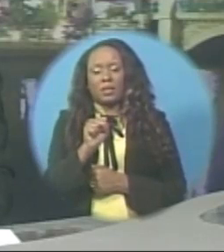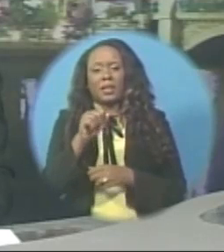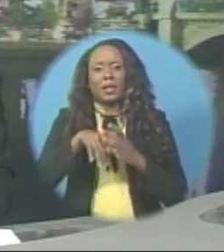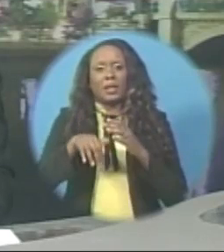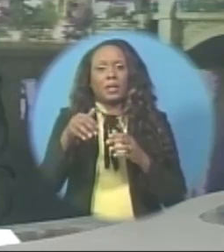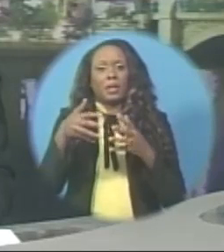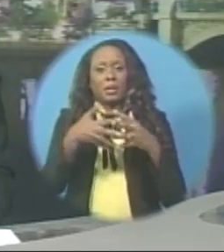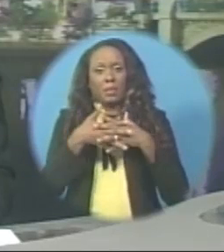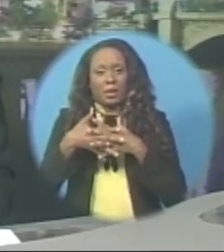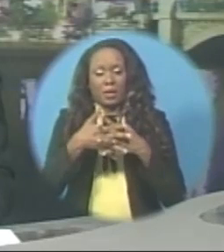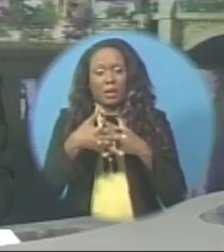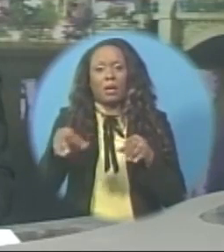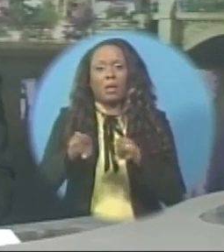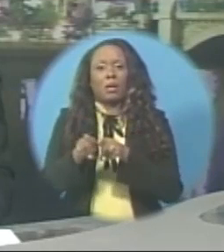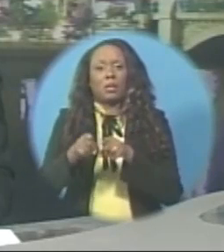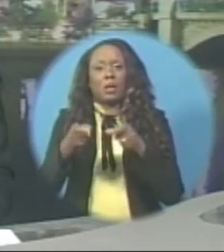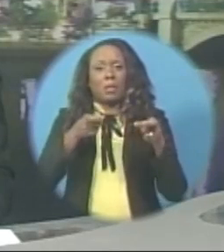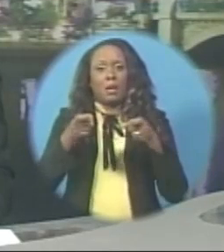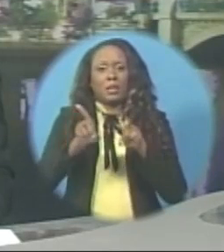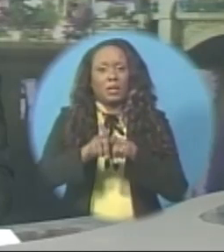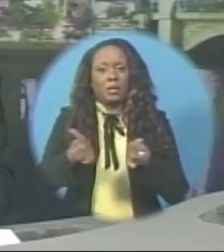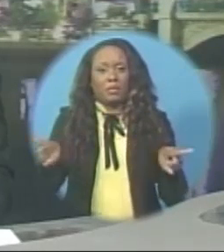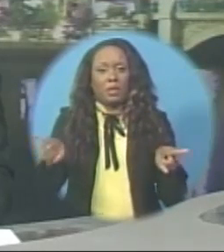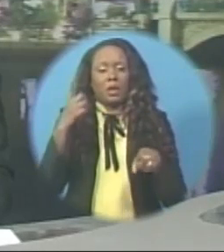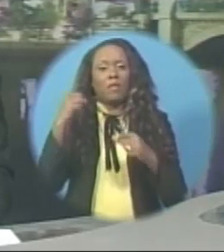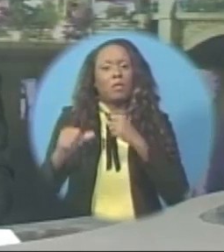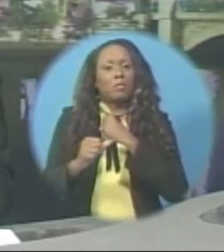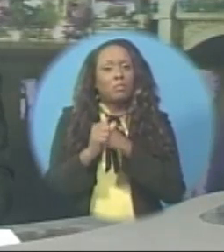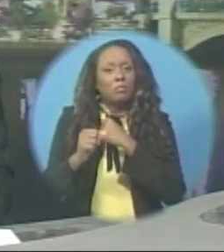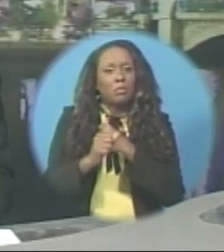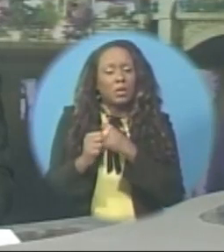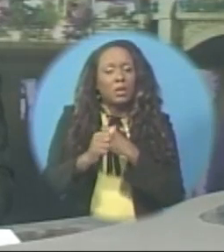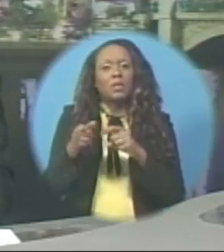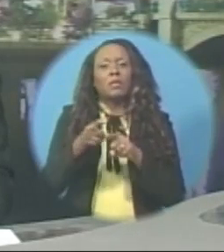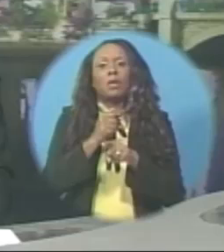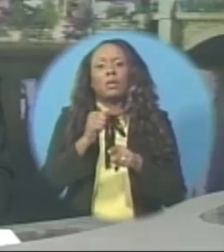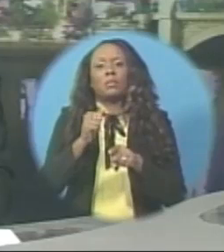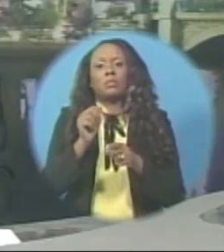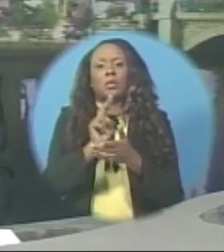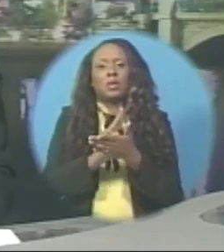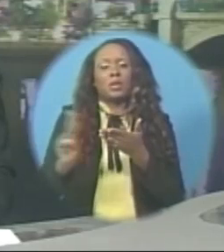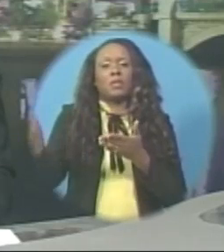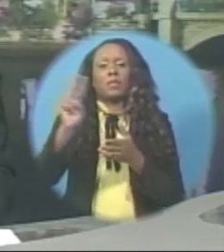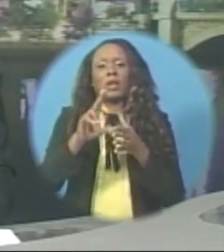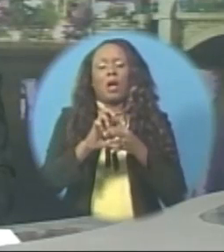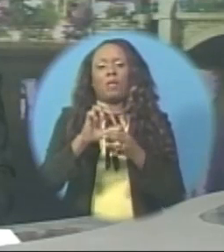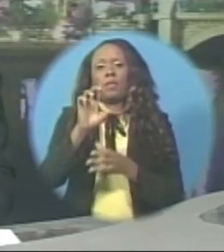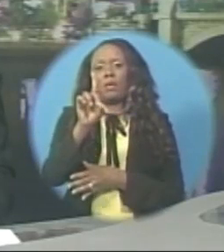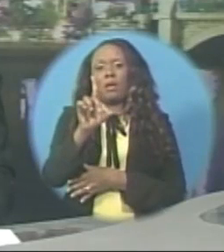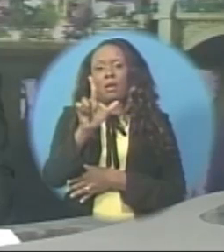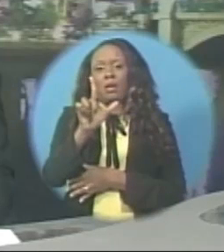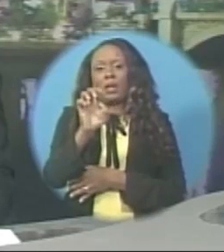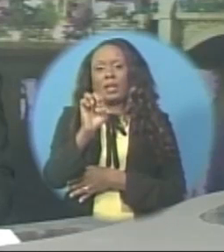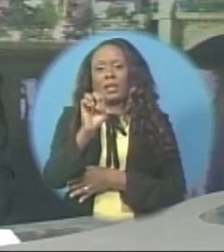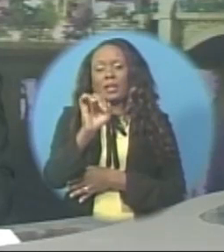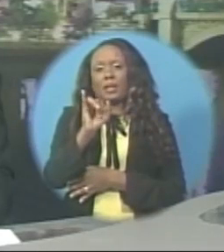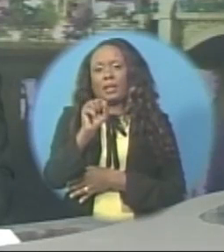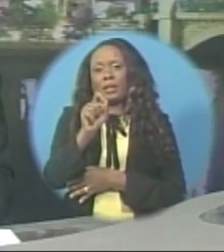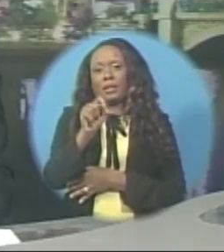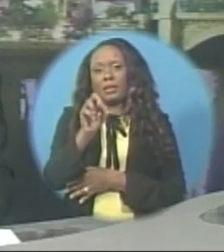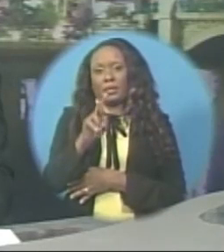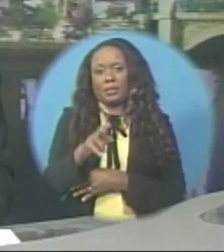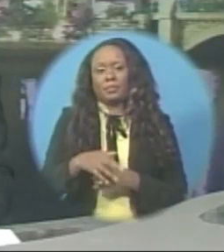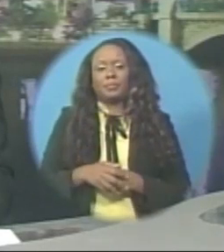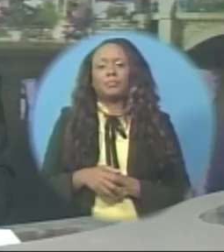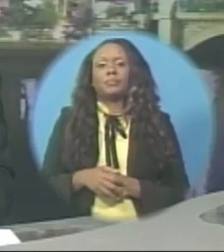as a master's degree in risk, crisis, and disaster management from the University of Leicester. Commander Errington Sherland is expected to